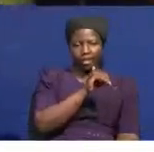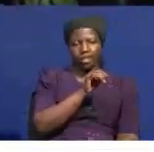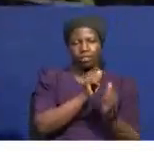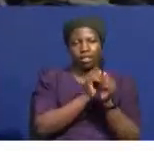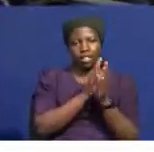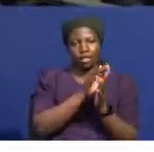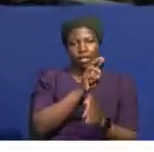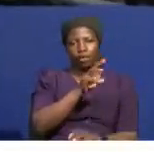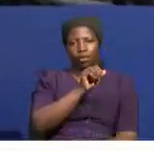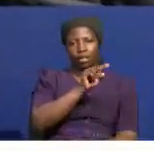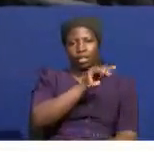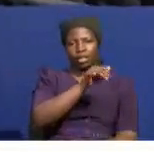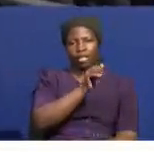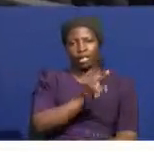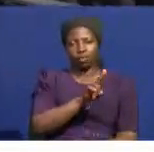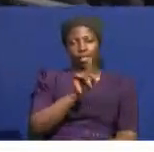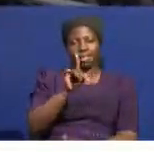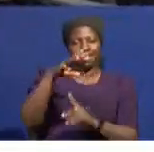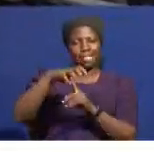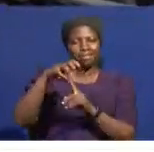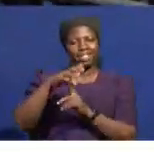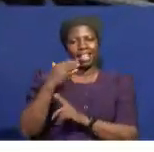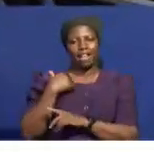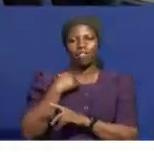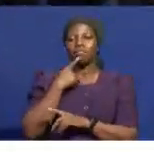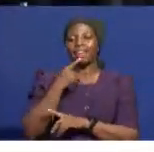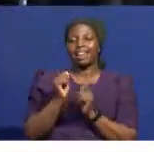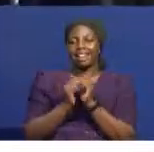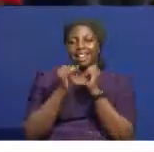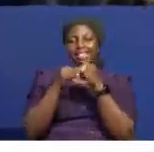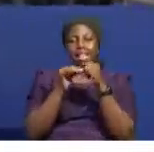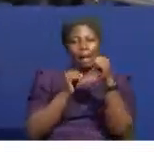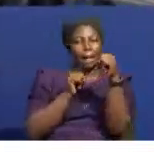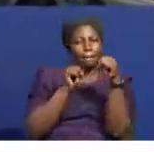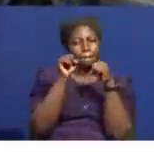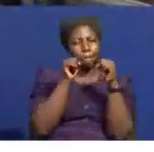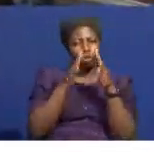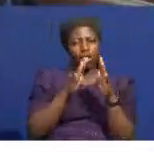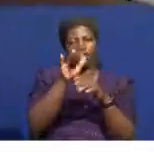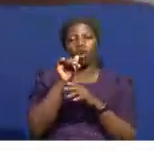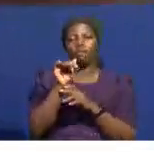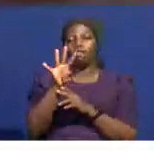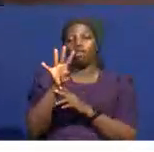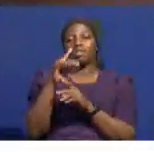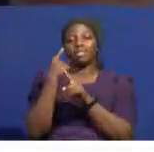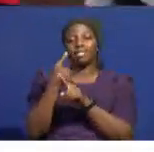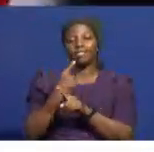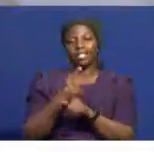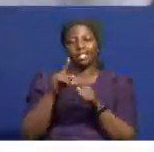Kenya Open Boxing Championship brought together 118 boxers drawn from 14 different teams.